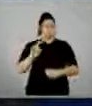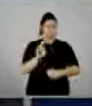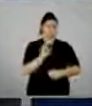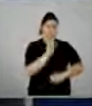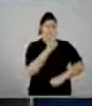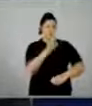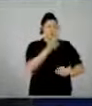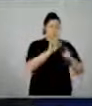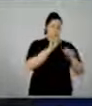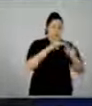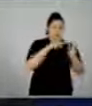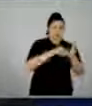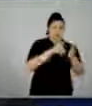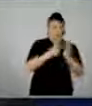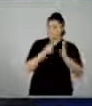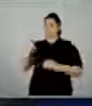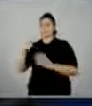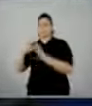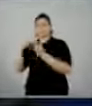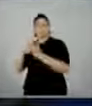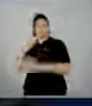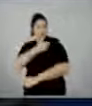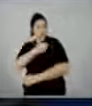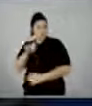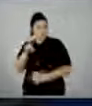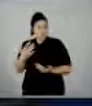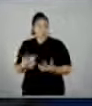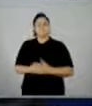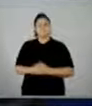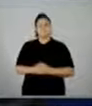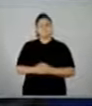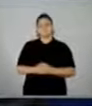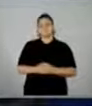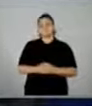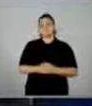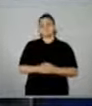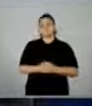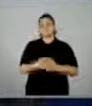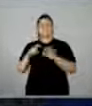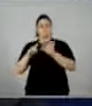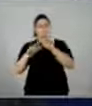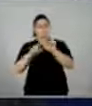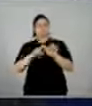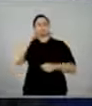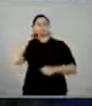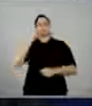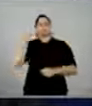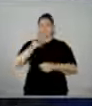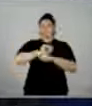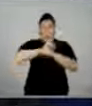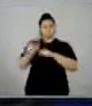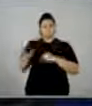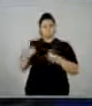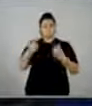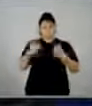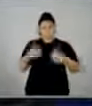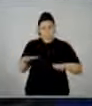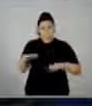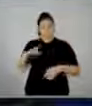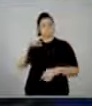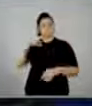People who've already had coronavirus, will they be receiving either of these vaccines? And Prime Minister, today Victoria has announced it's going to be building its